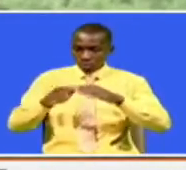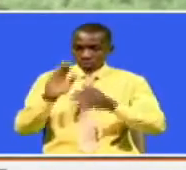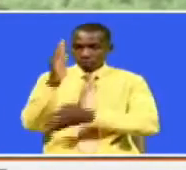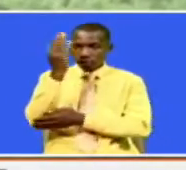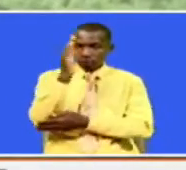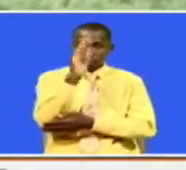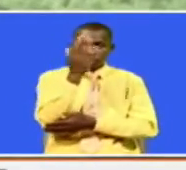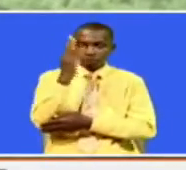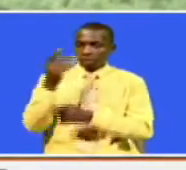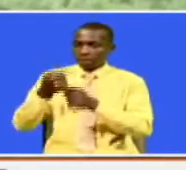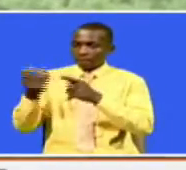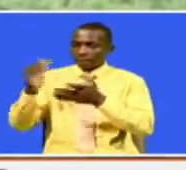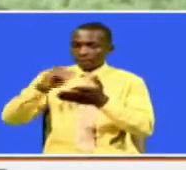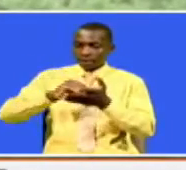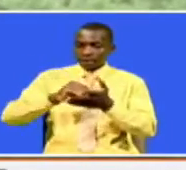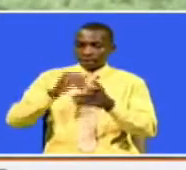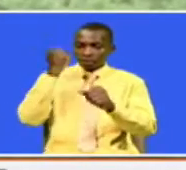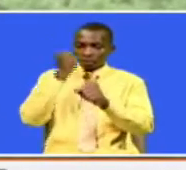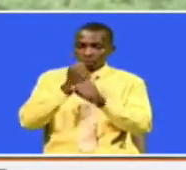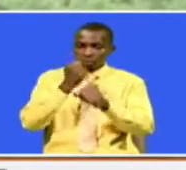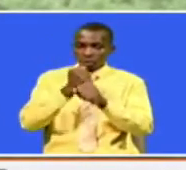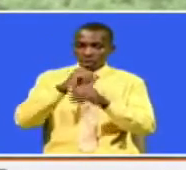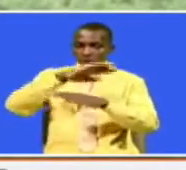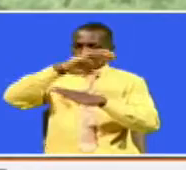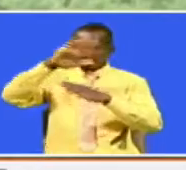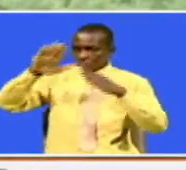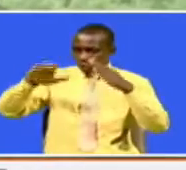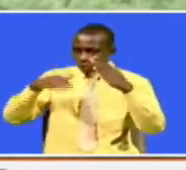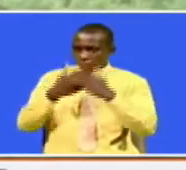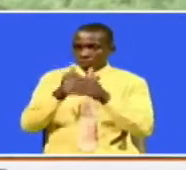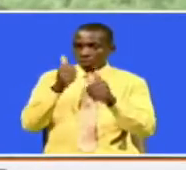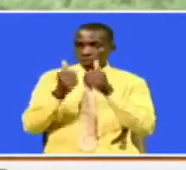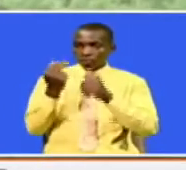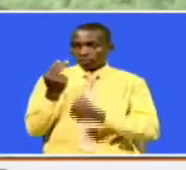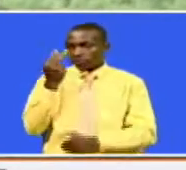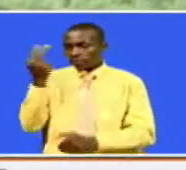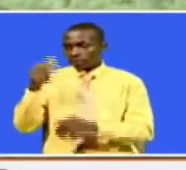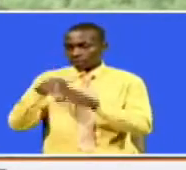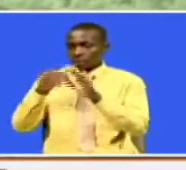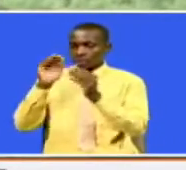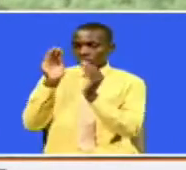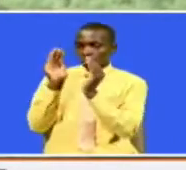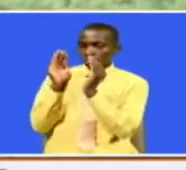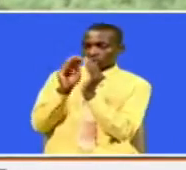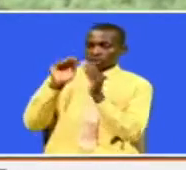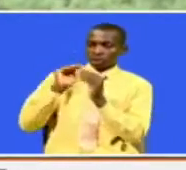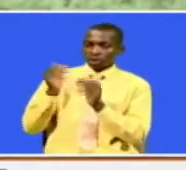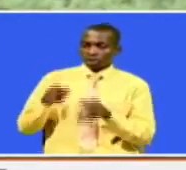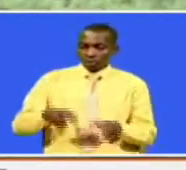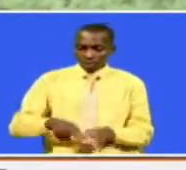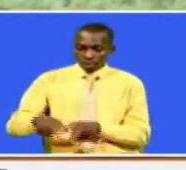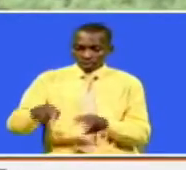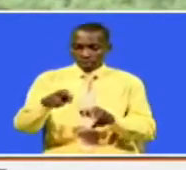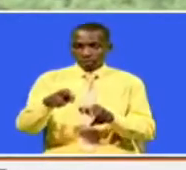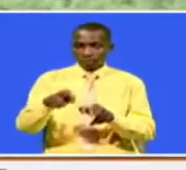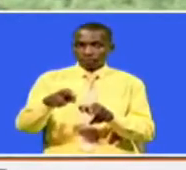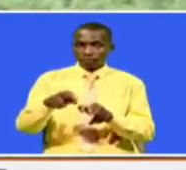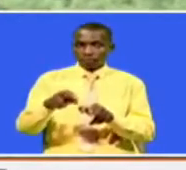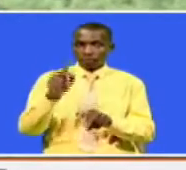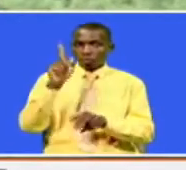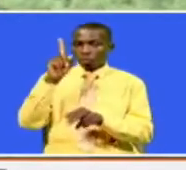pia kutekeleza yale yote ambayo yamekusudiwa katika kuulinda mto wetu ambao ni chanzo muhimu cha